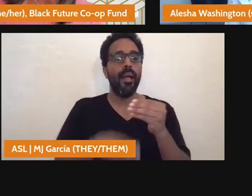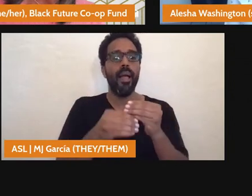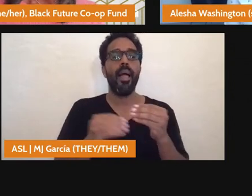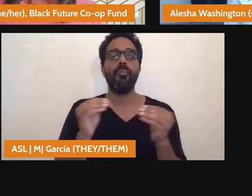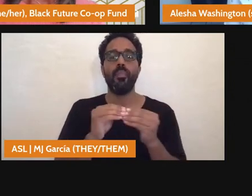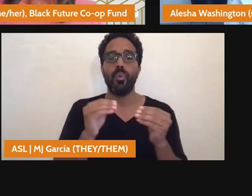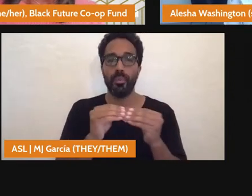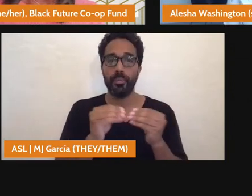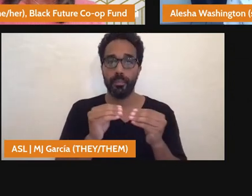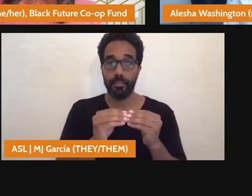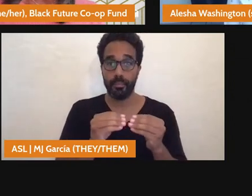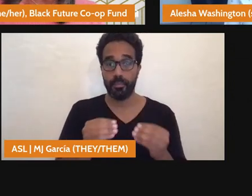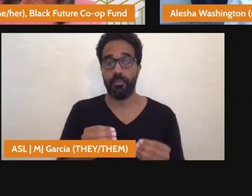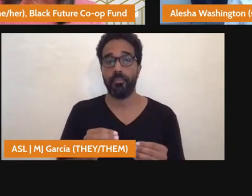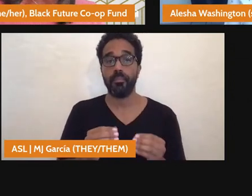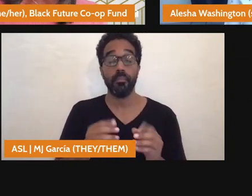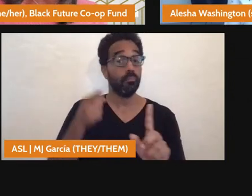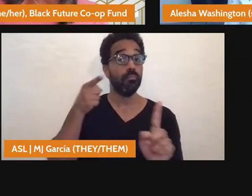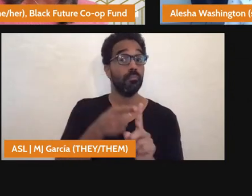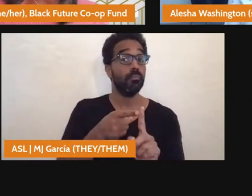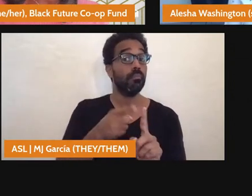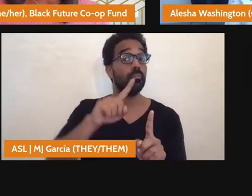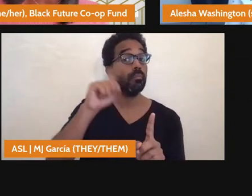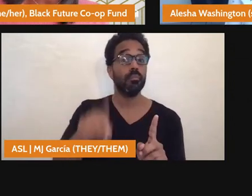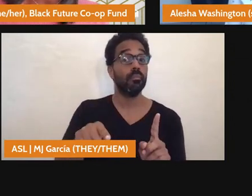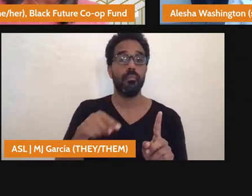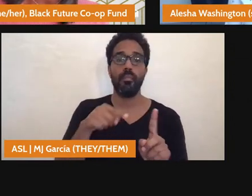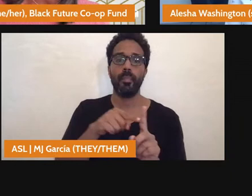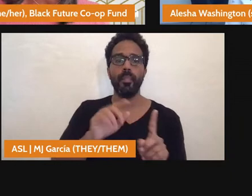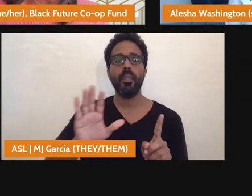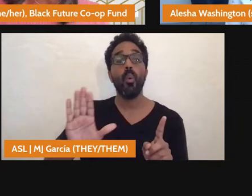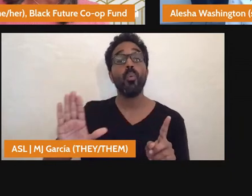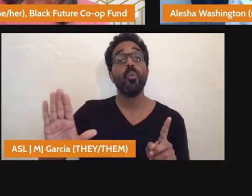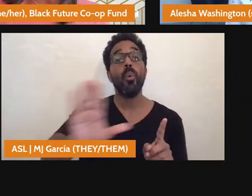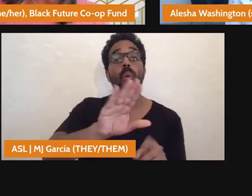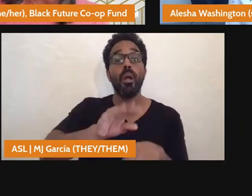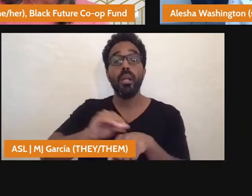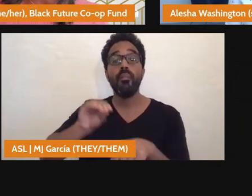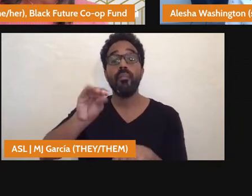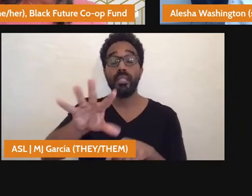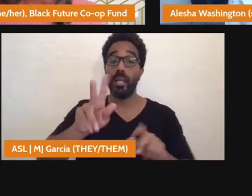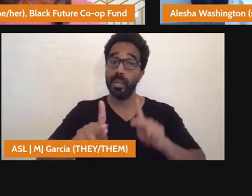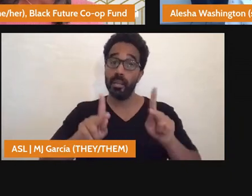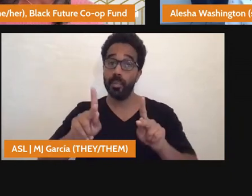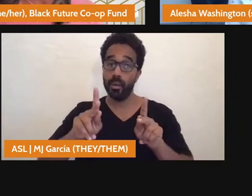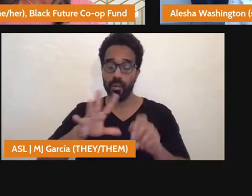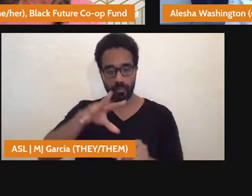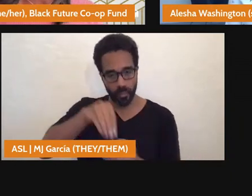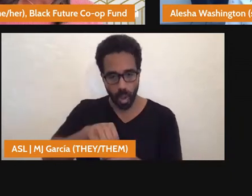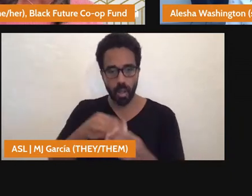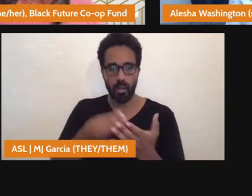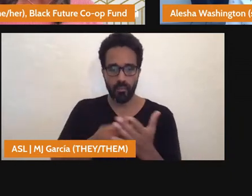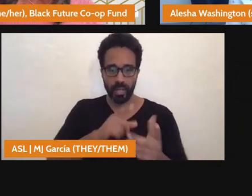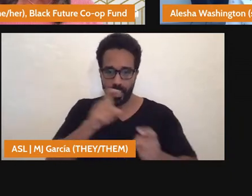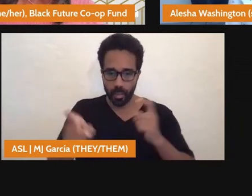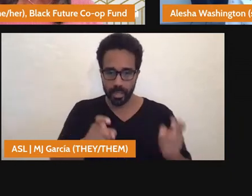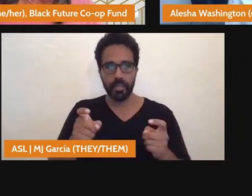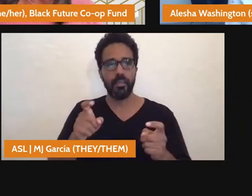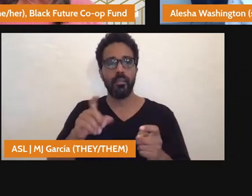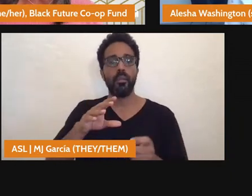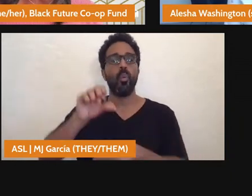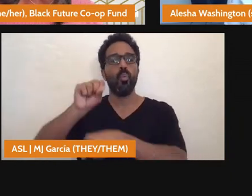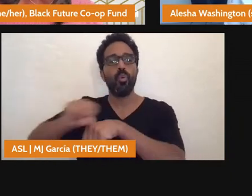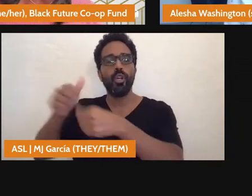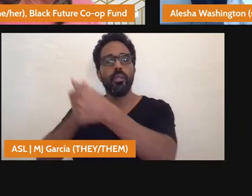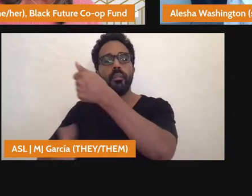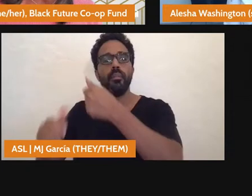foundations. But what is your advice for those in philanthropy, for those at foundations, for those